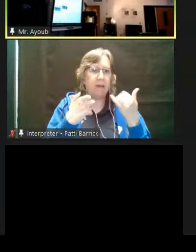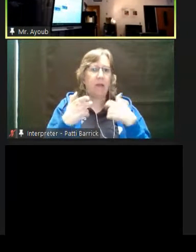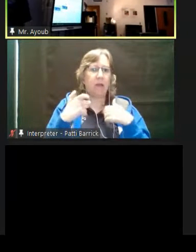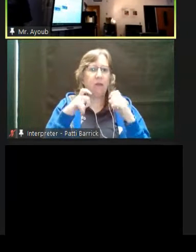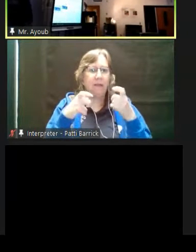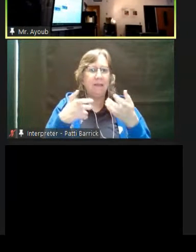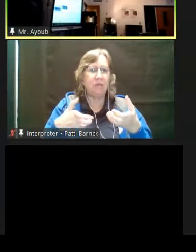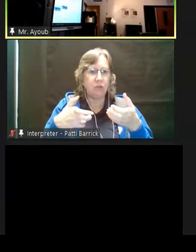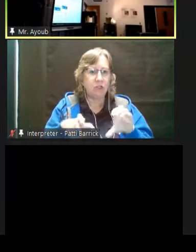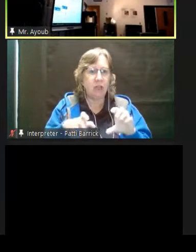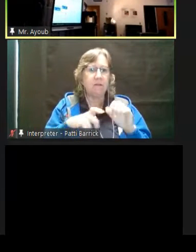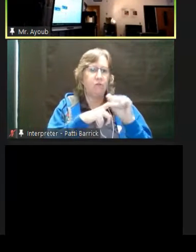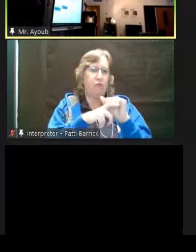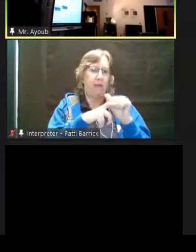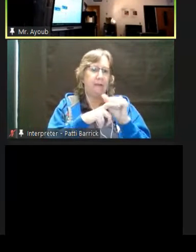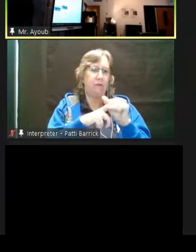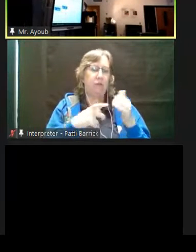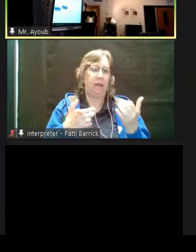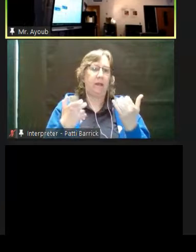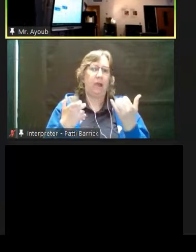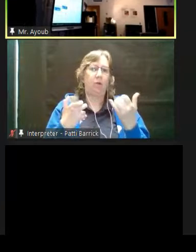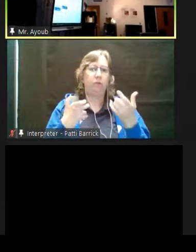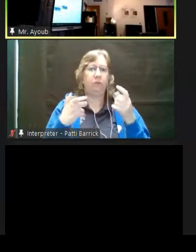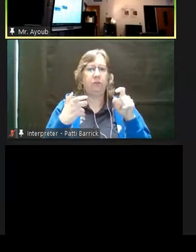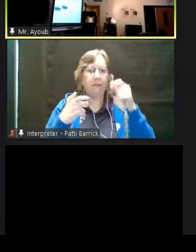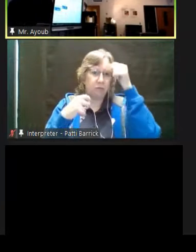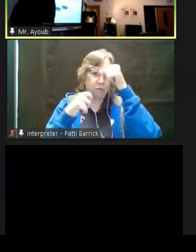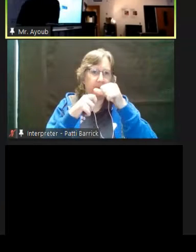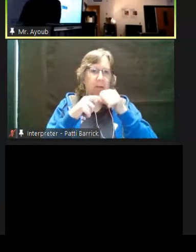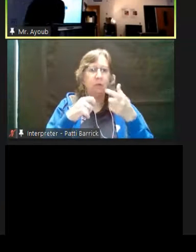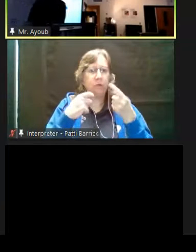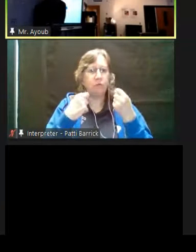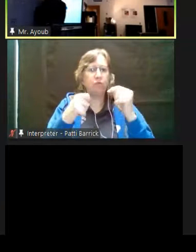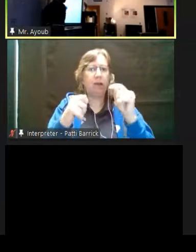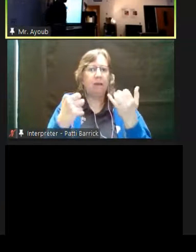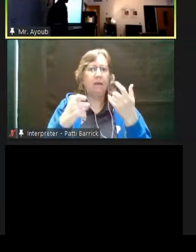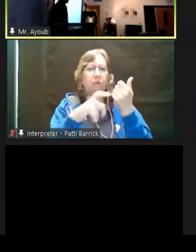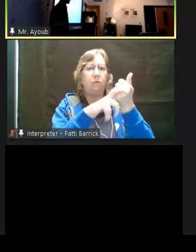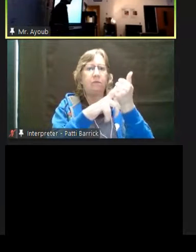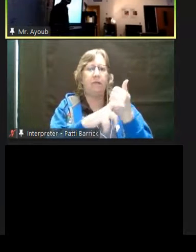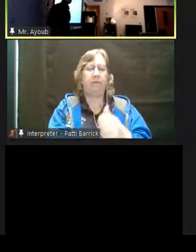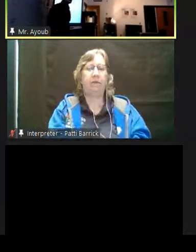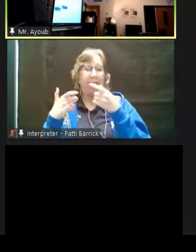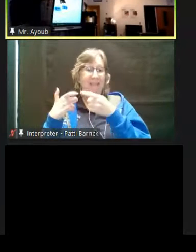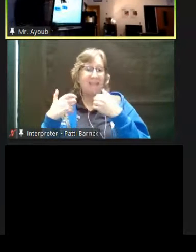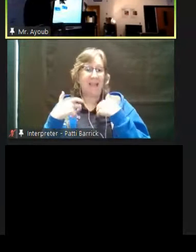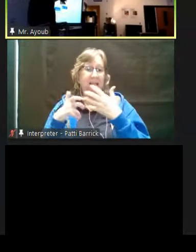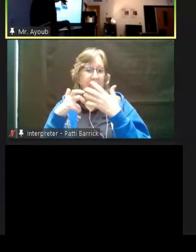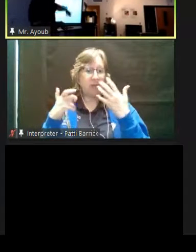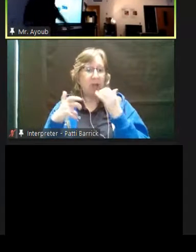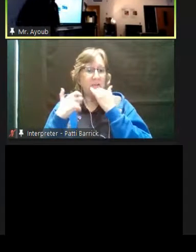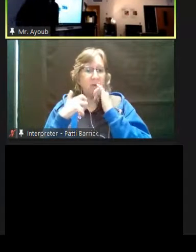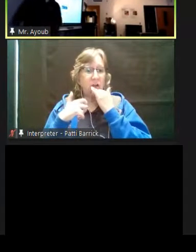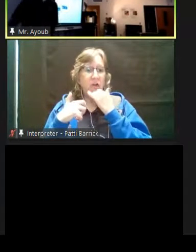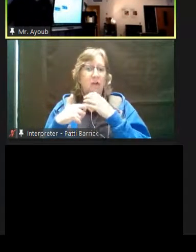people to teach you, but if you don't practice, you're not going to remember. A lot of this stuff, I'm out of breath. It's going to be